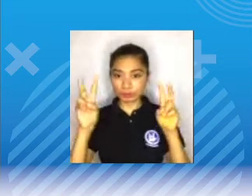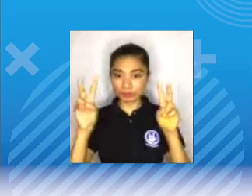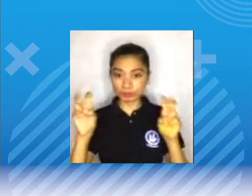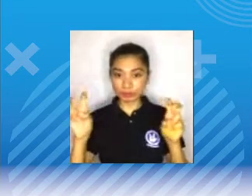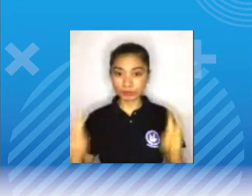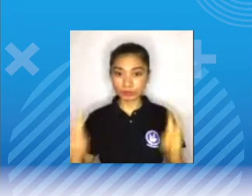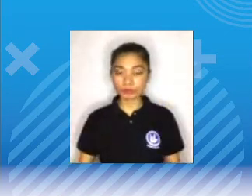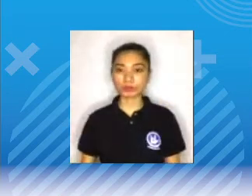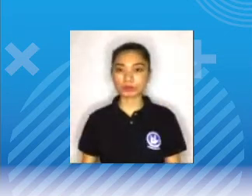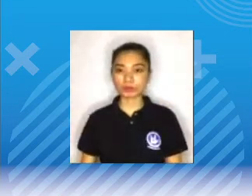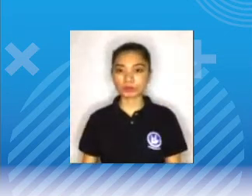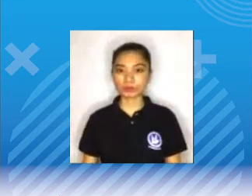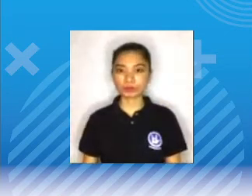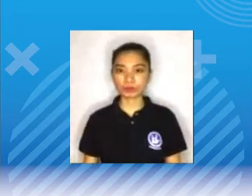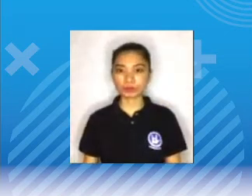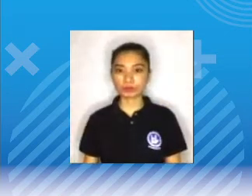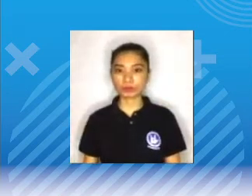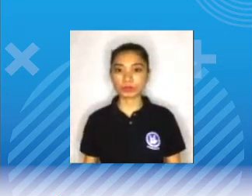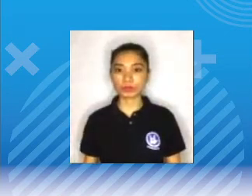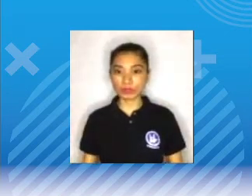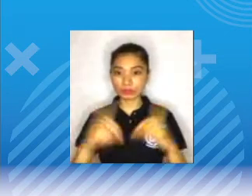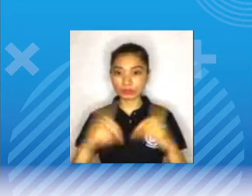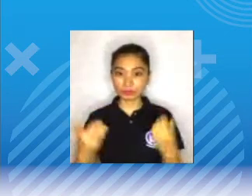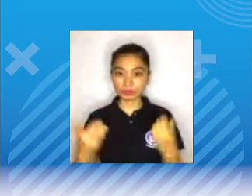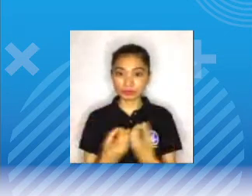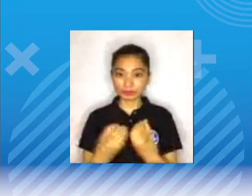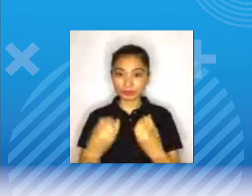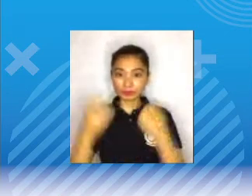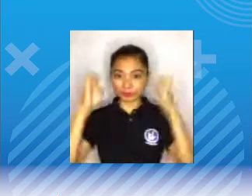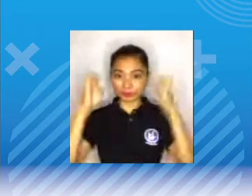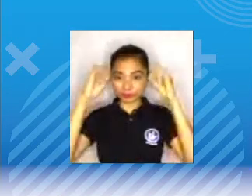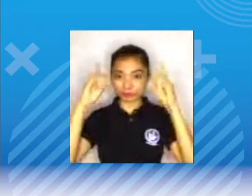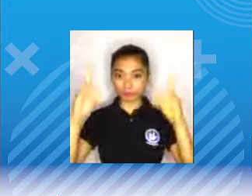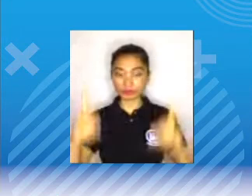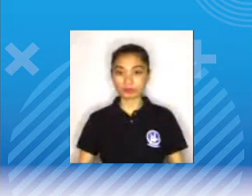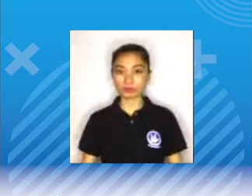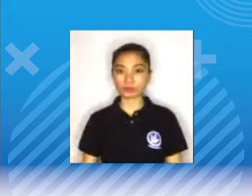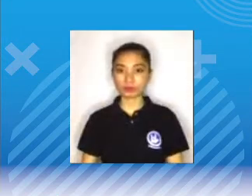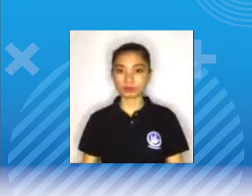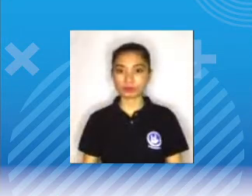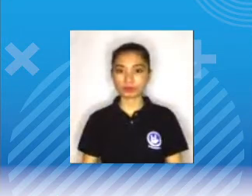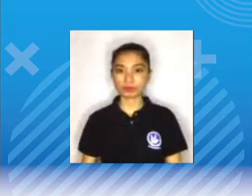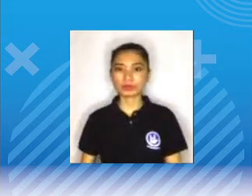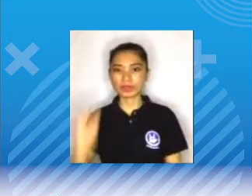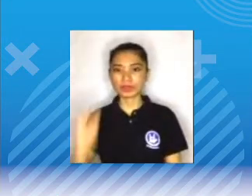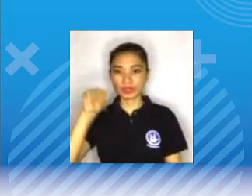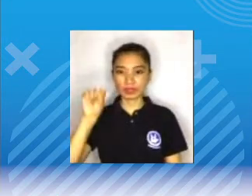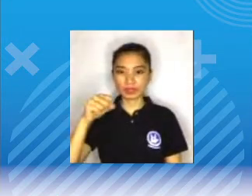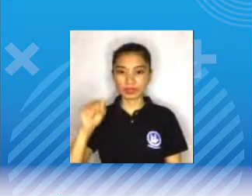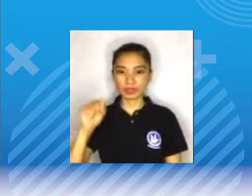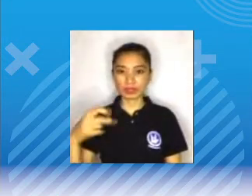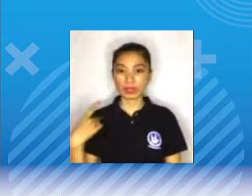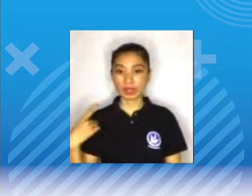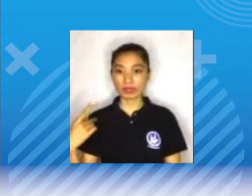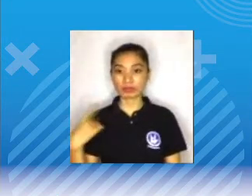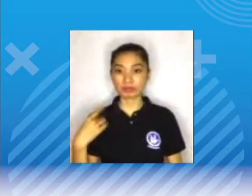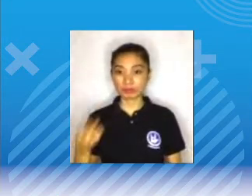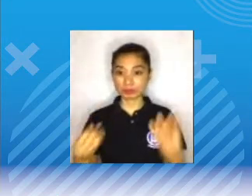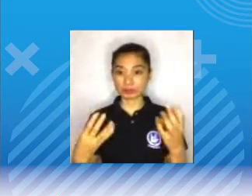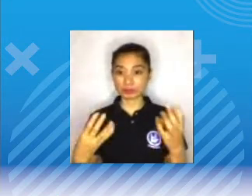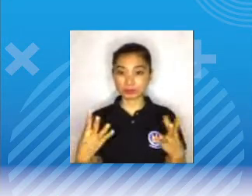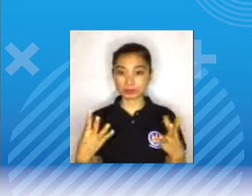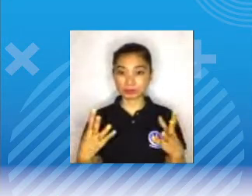departamento. So, hindi ko na po ulit patatagal. Alam po marami na excited. So, our first speaker for